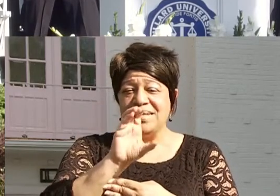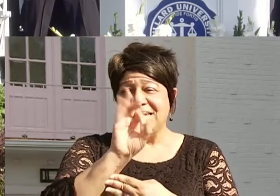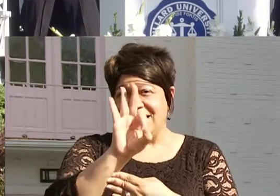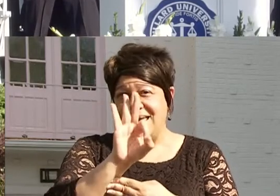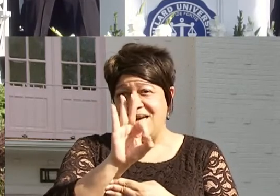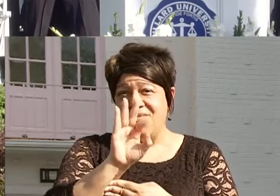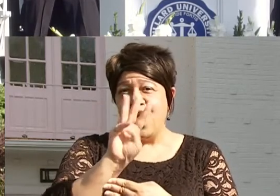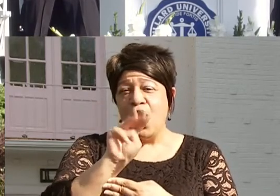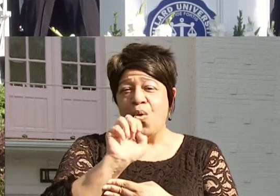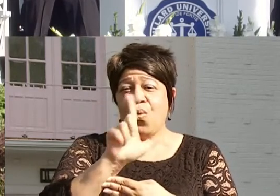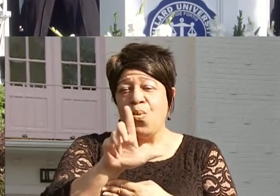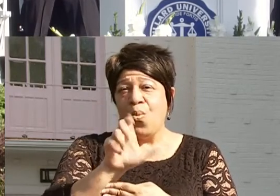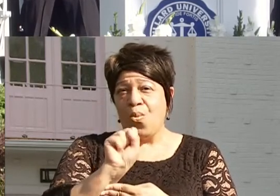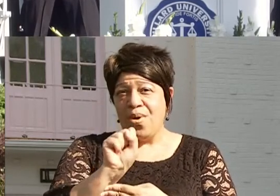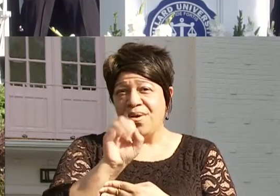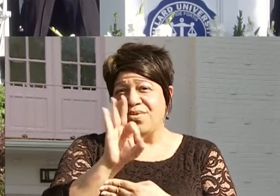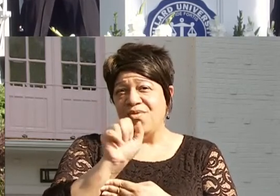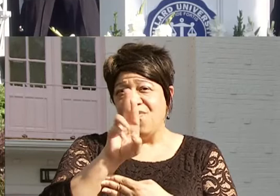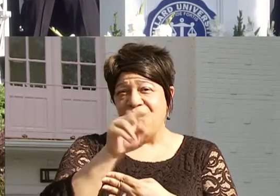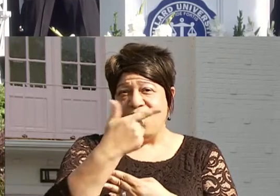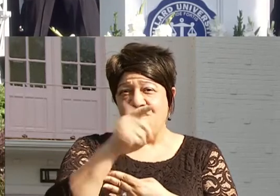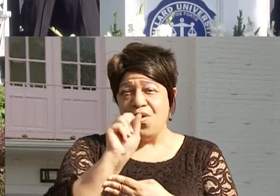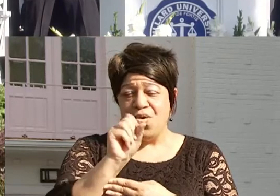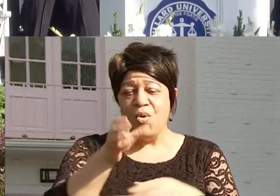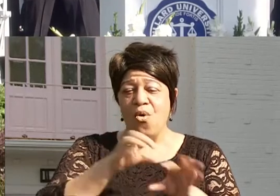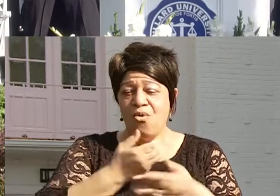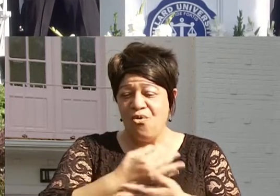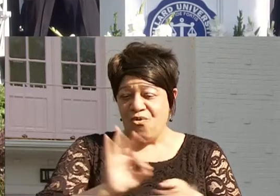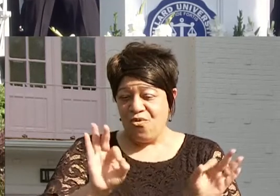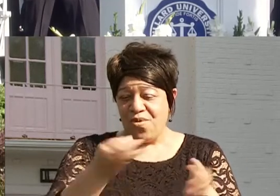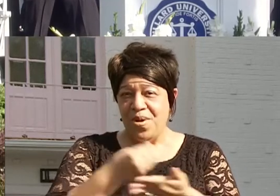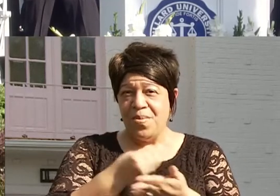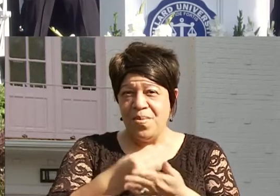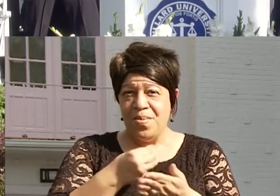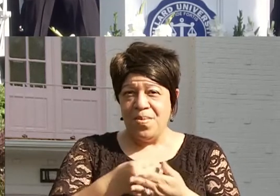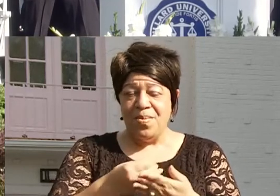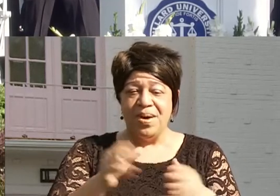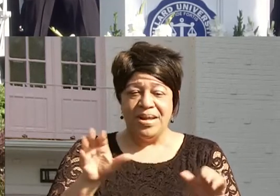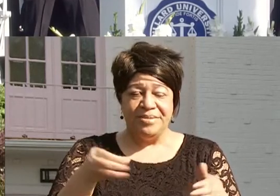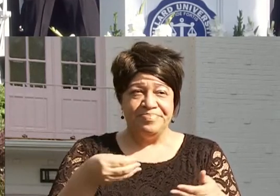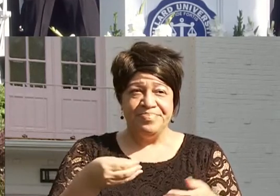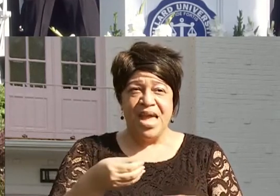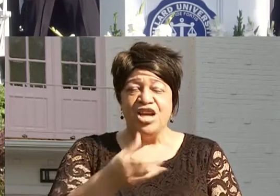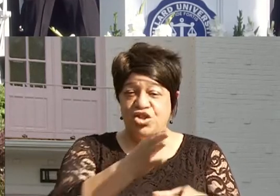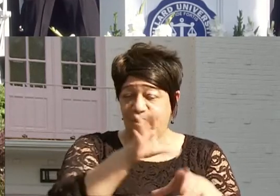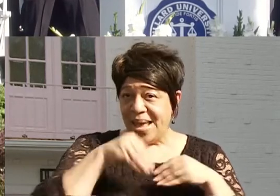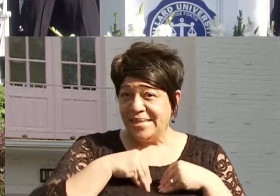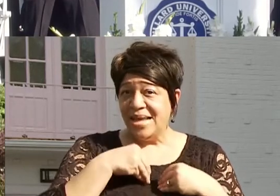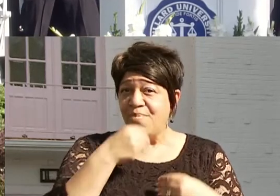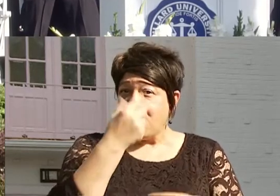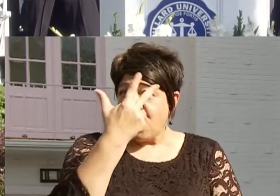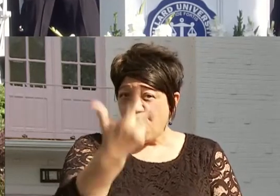Scholarship. Victoria has been accepted into three doctoral programs.